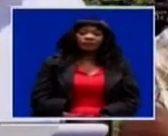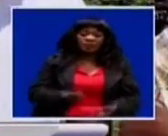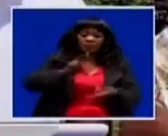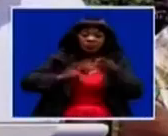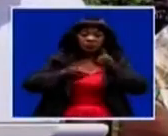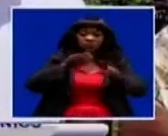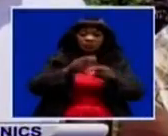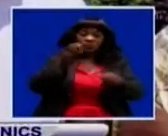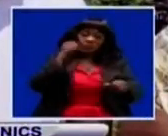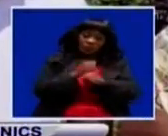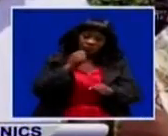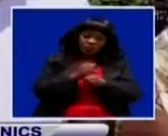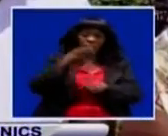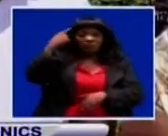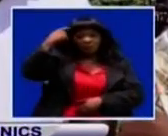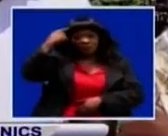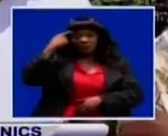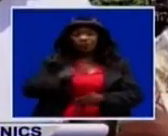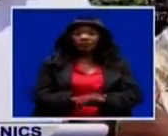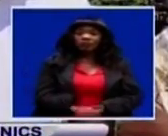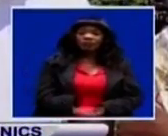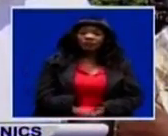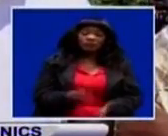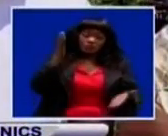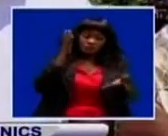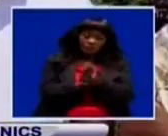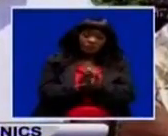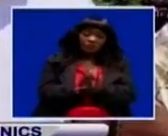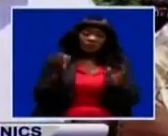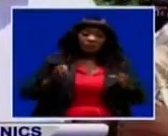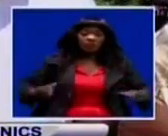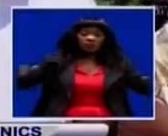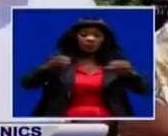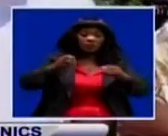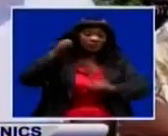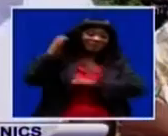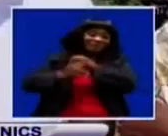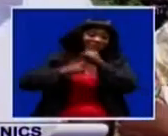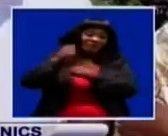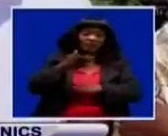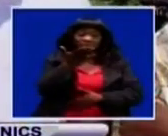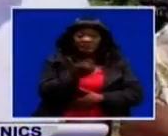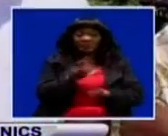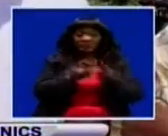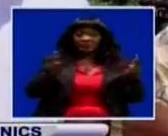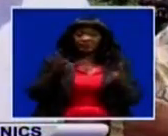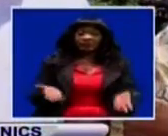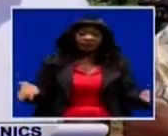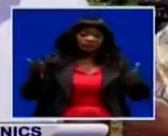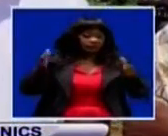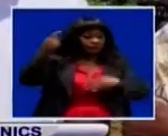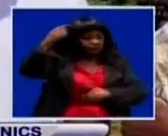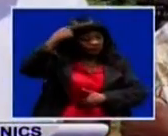government and put up community program. This also encourages us as government. So we will also